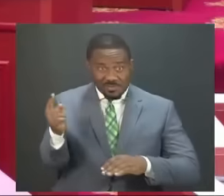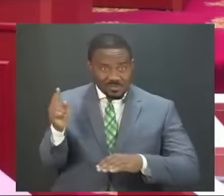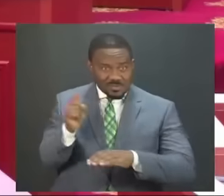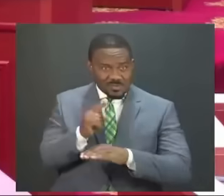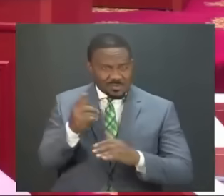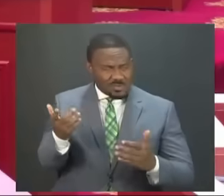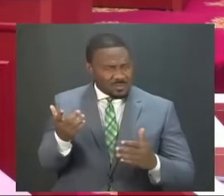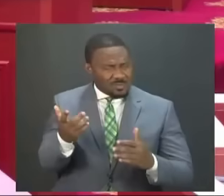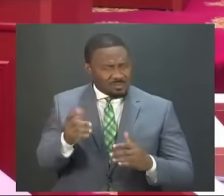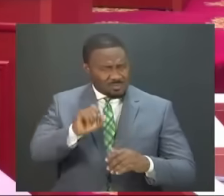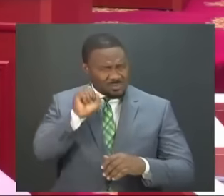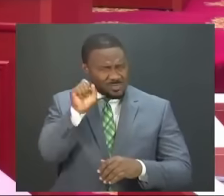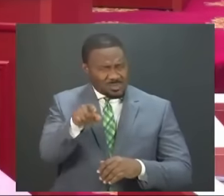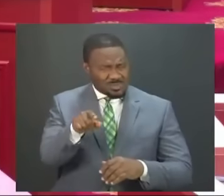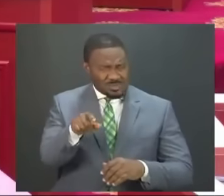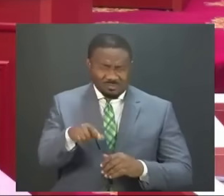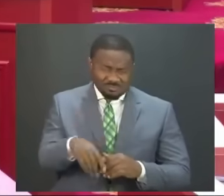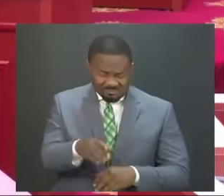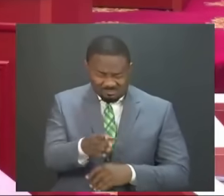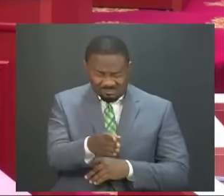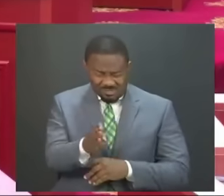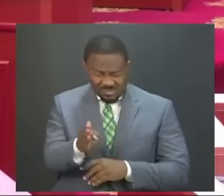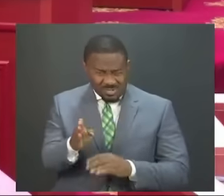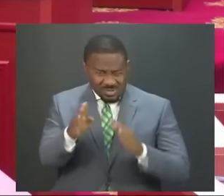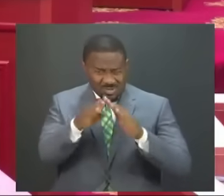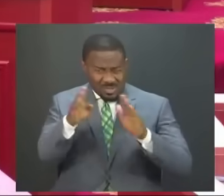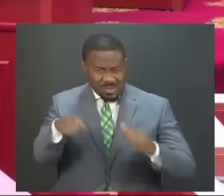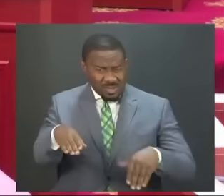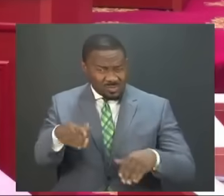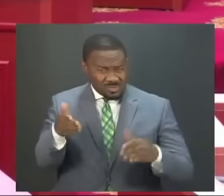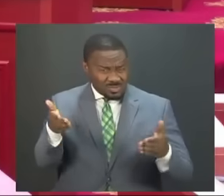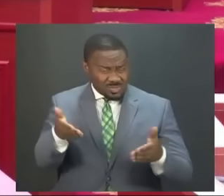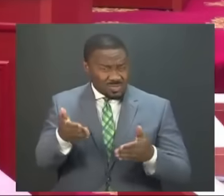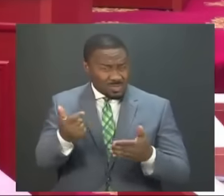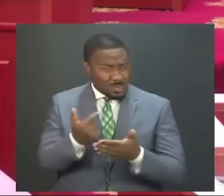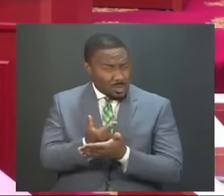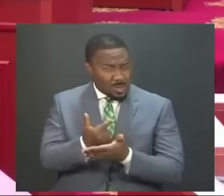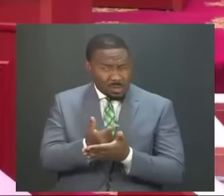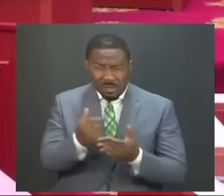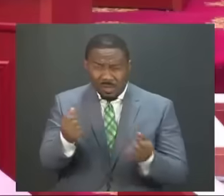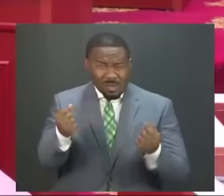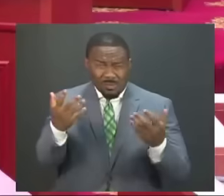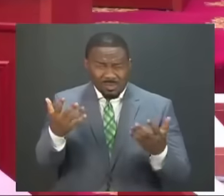are in this country. How many shrines are in this country?